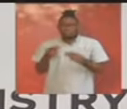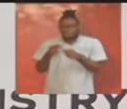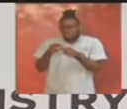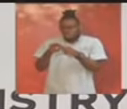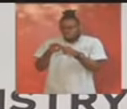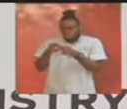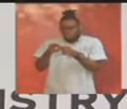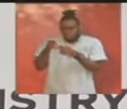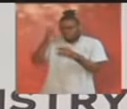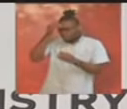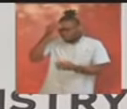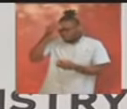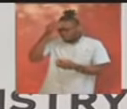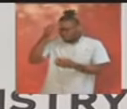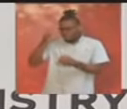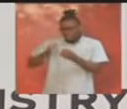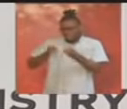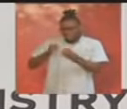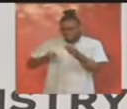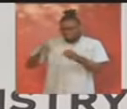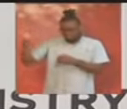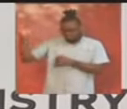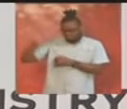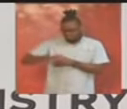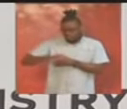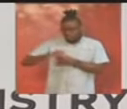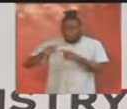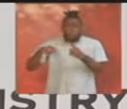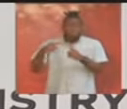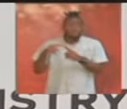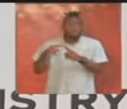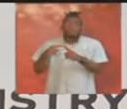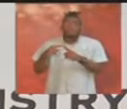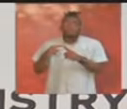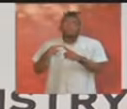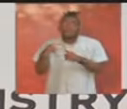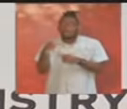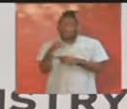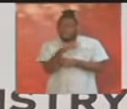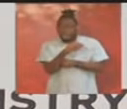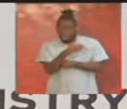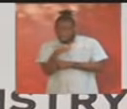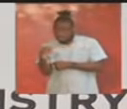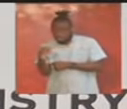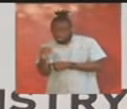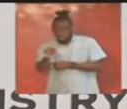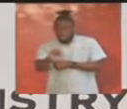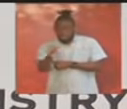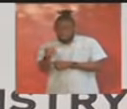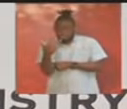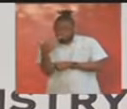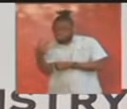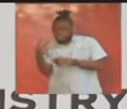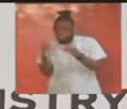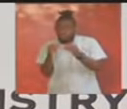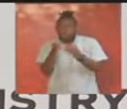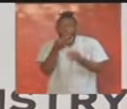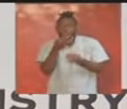last repatriation exercise that was carried out, as well as the next 3 repatriation exercises that are